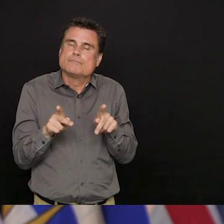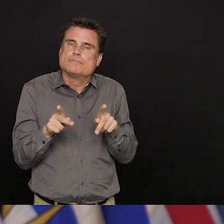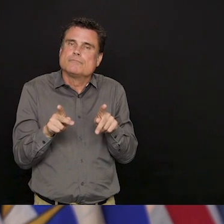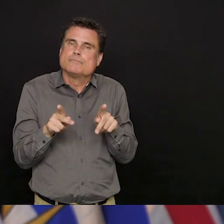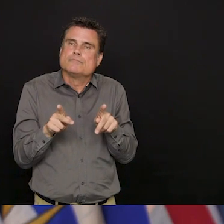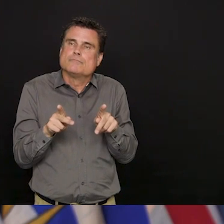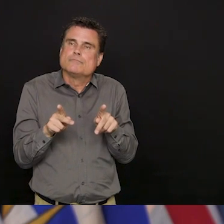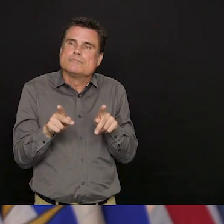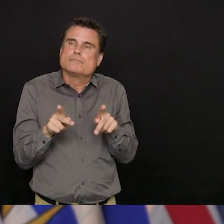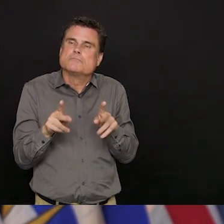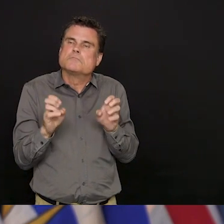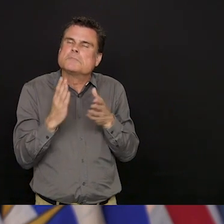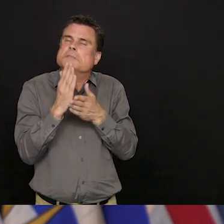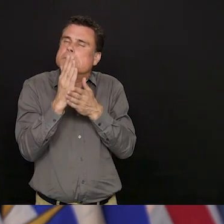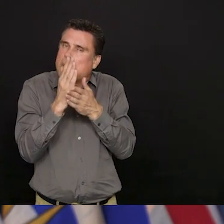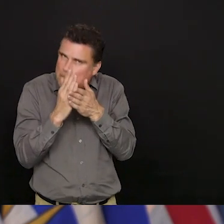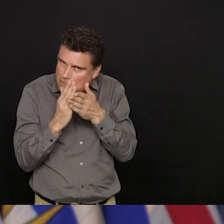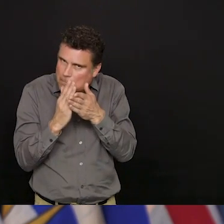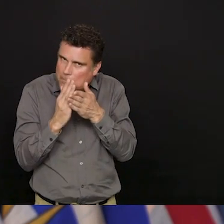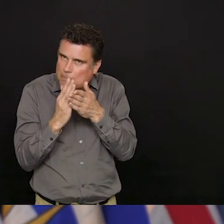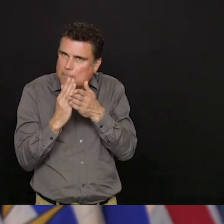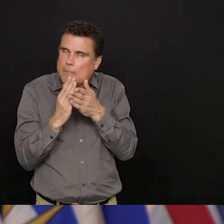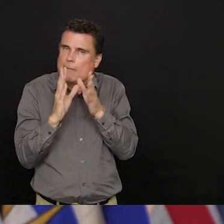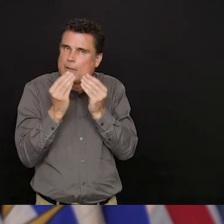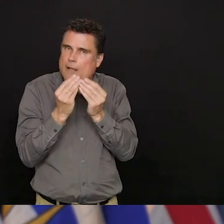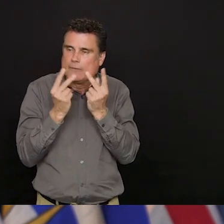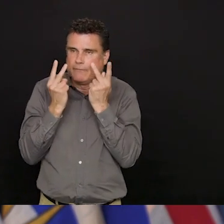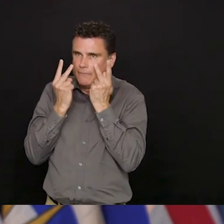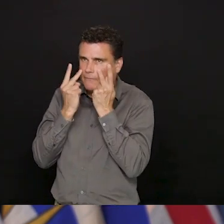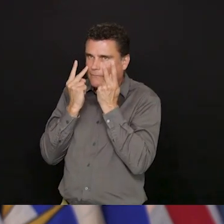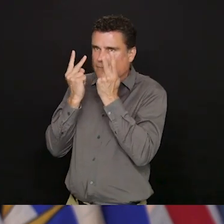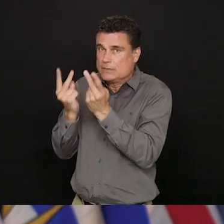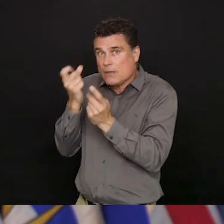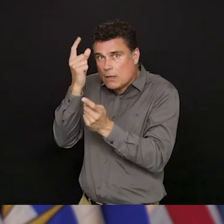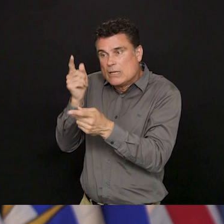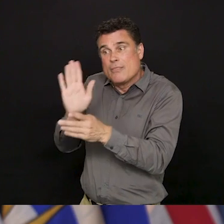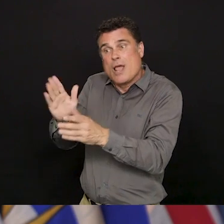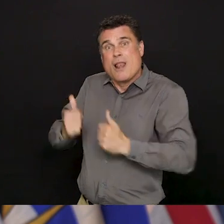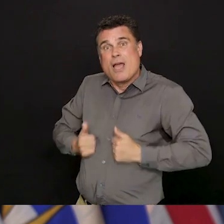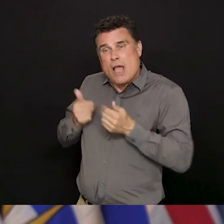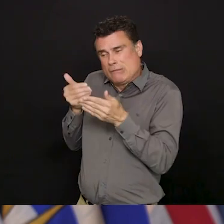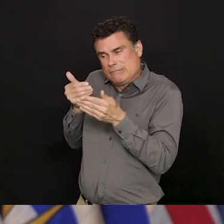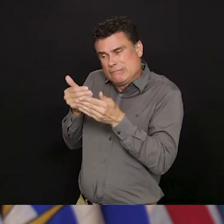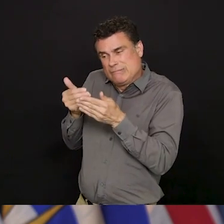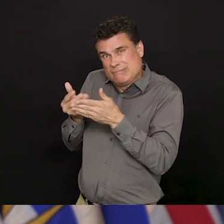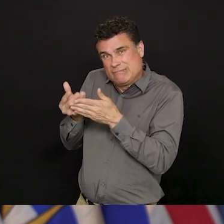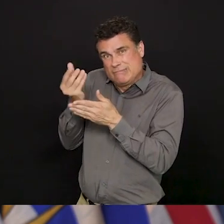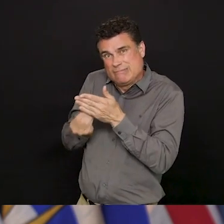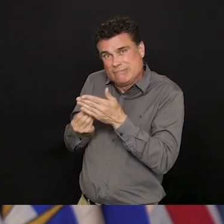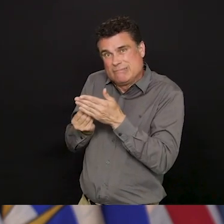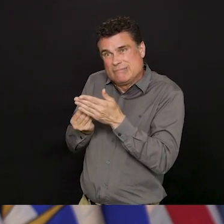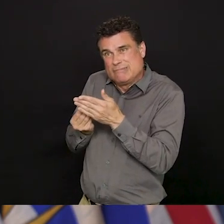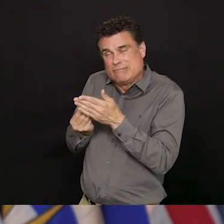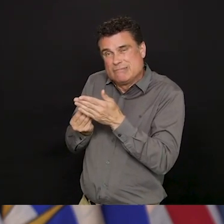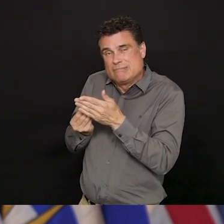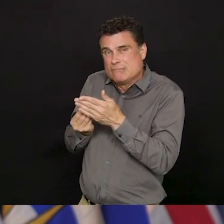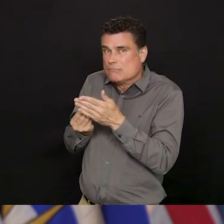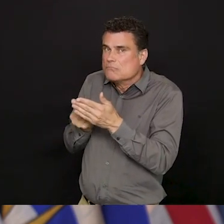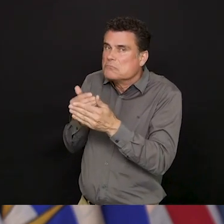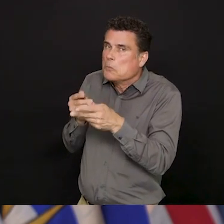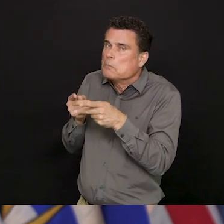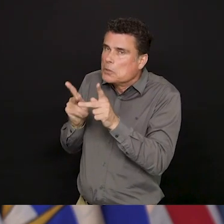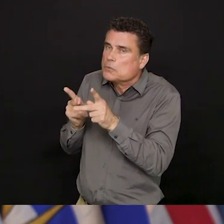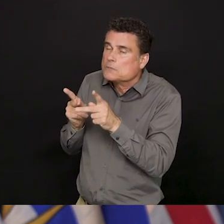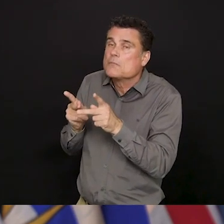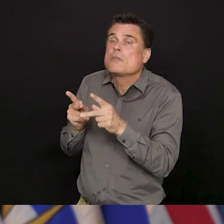go into long-term care to spend time only with their family member. There still will be restrictions